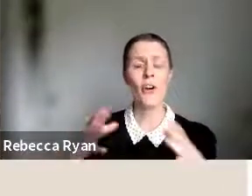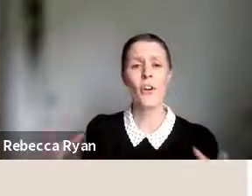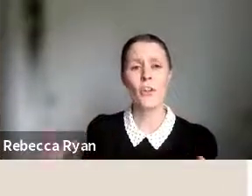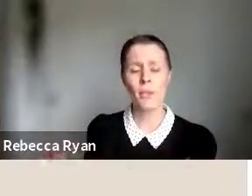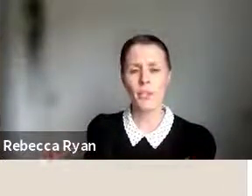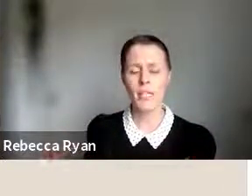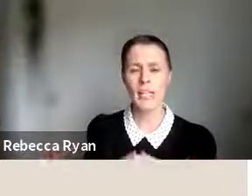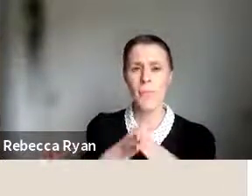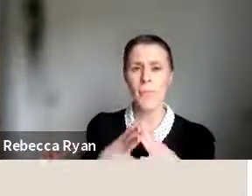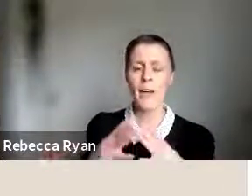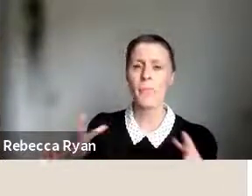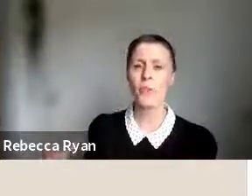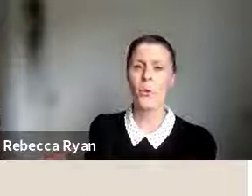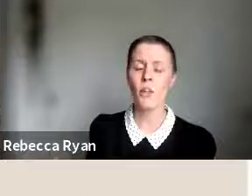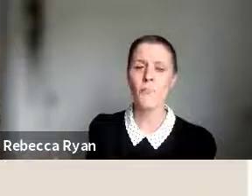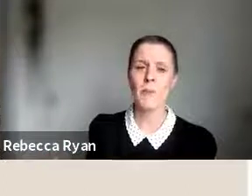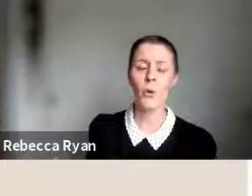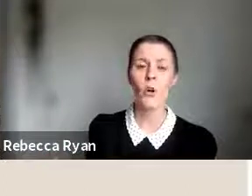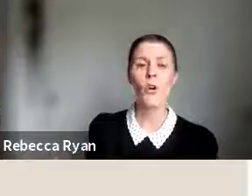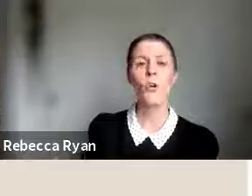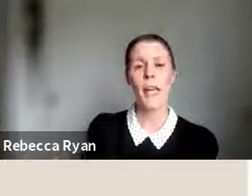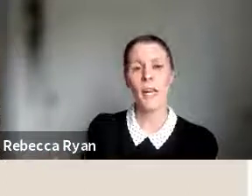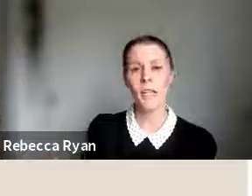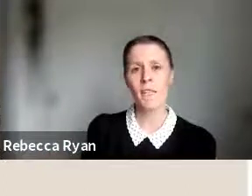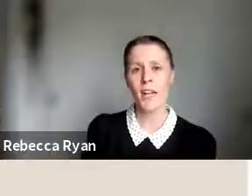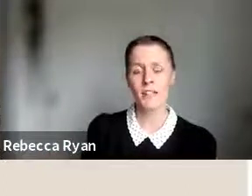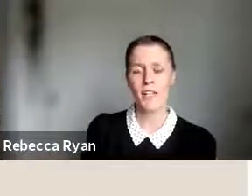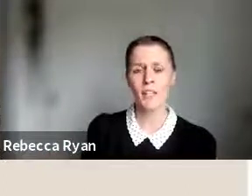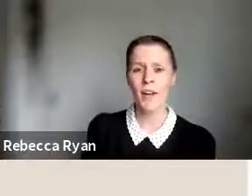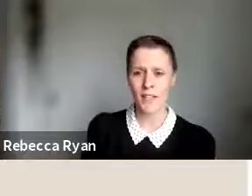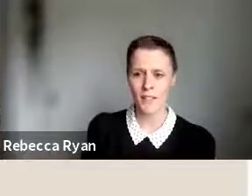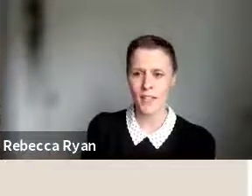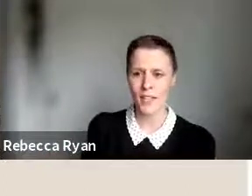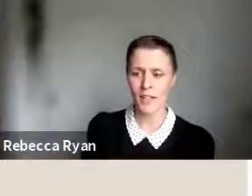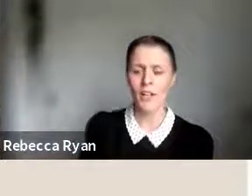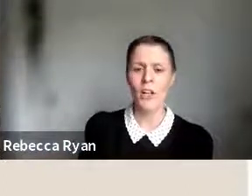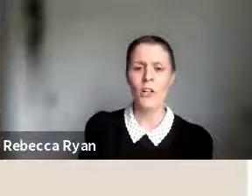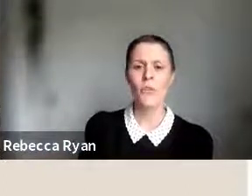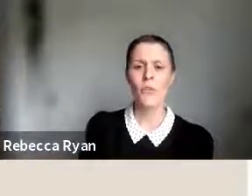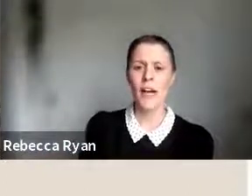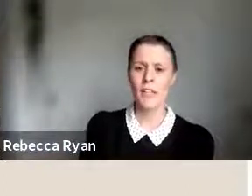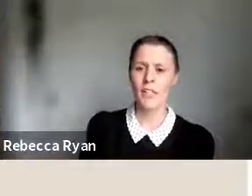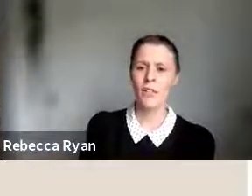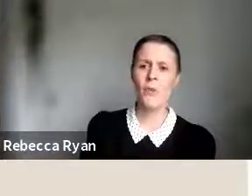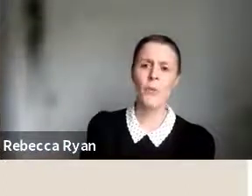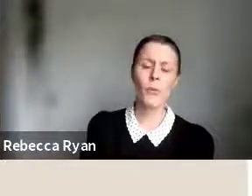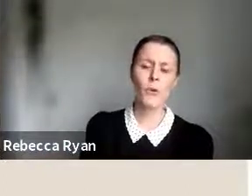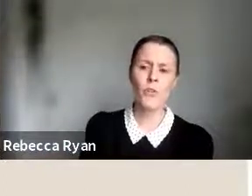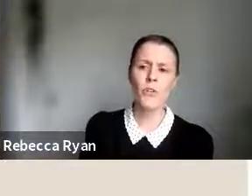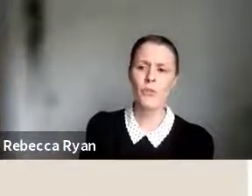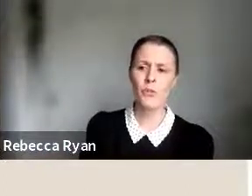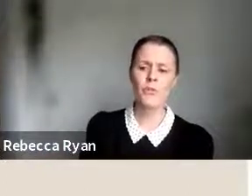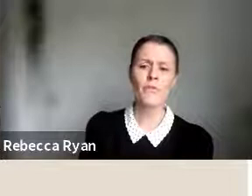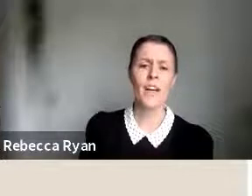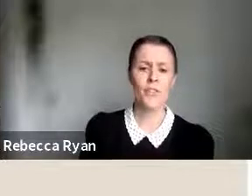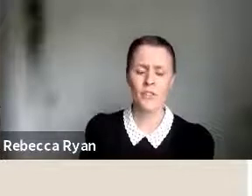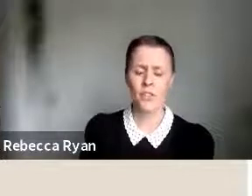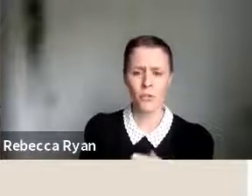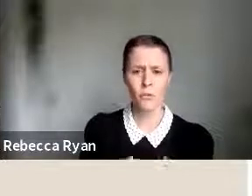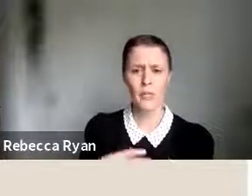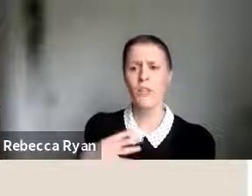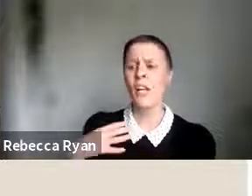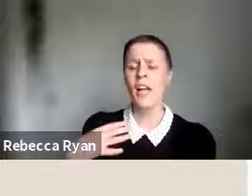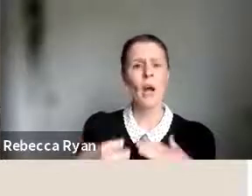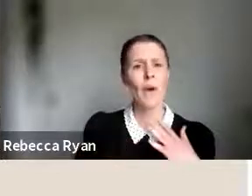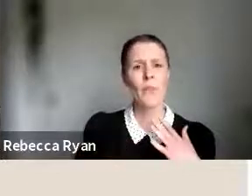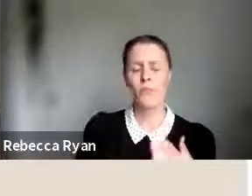that herd immunity, to get the mass majority of people who can get vaccinated. So vaccines have proven to reduce infectiousness,